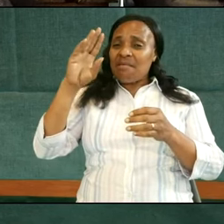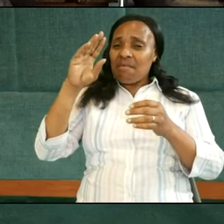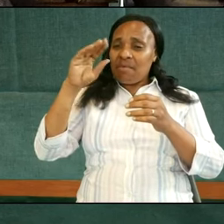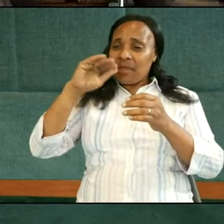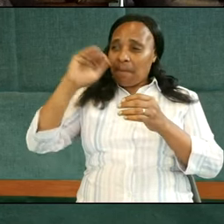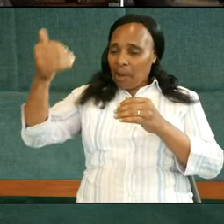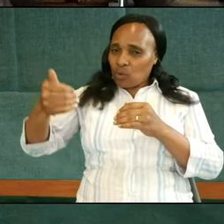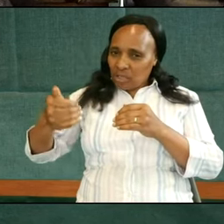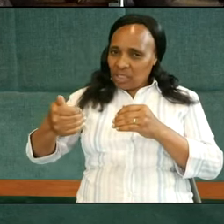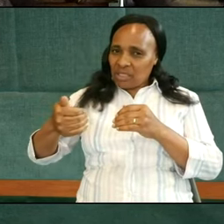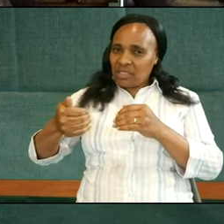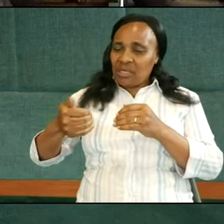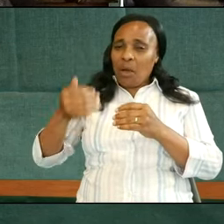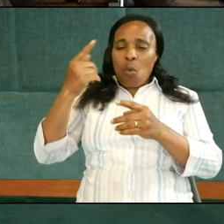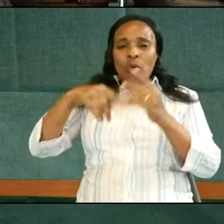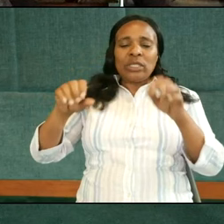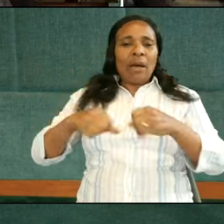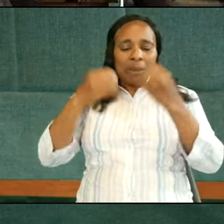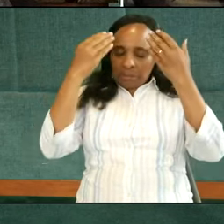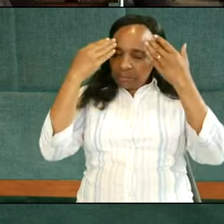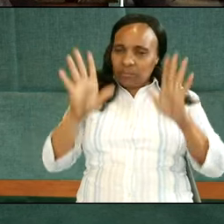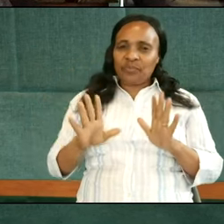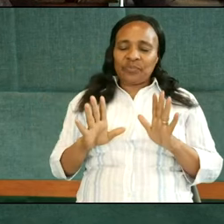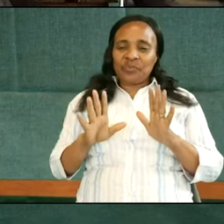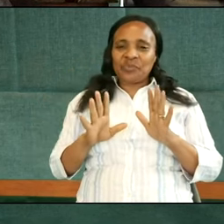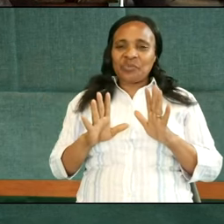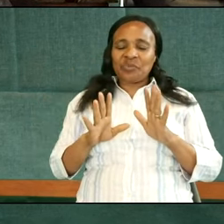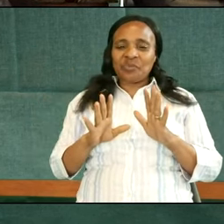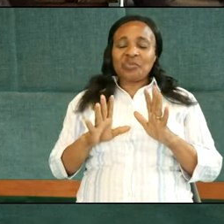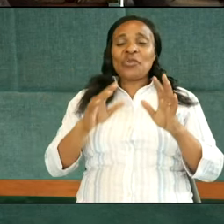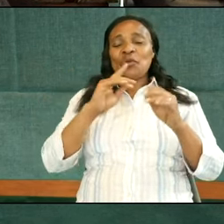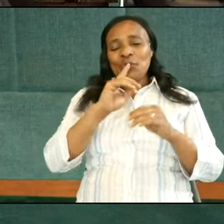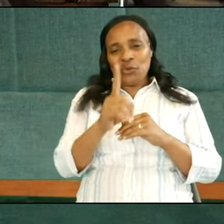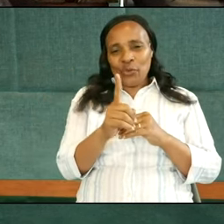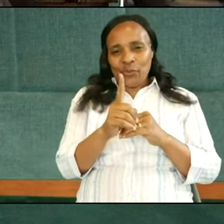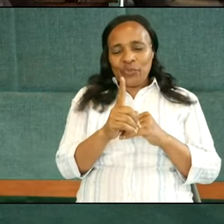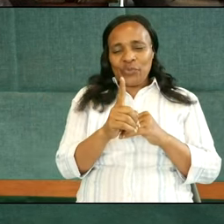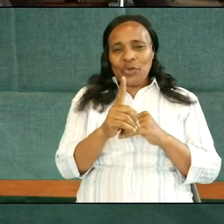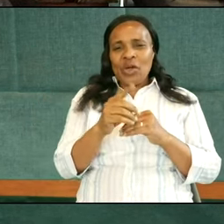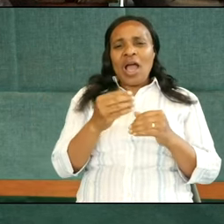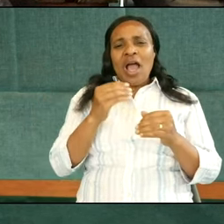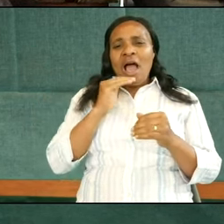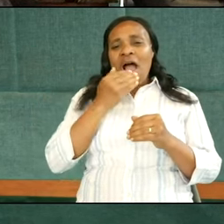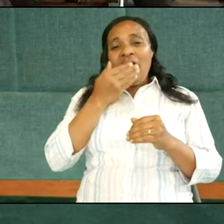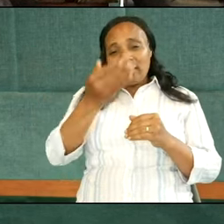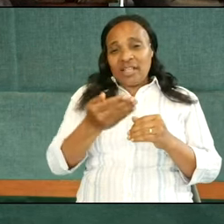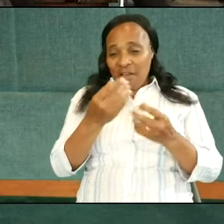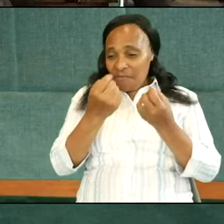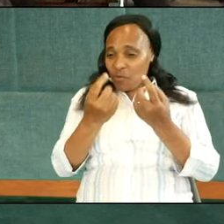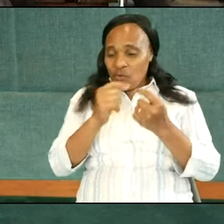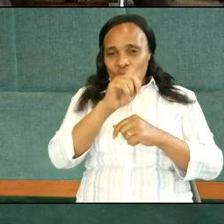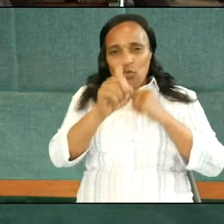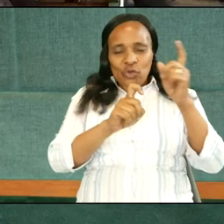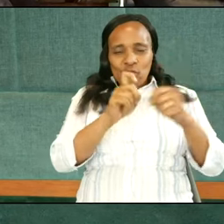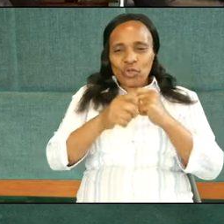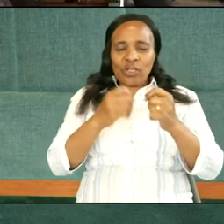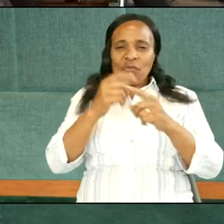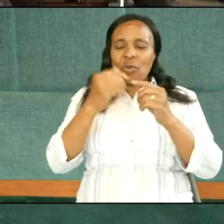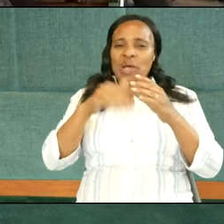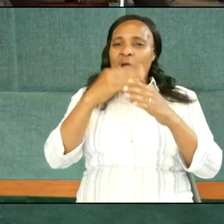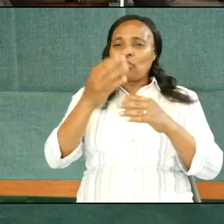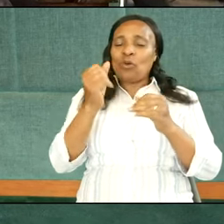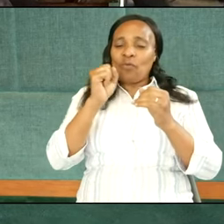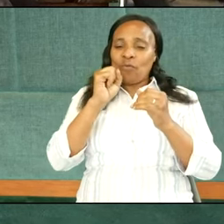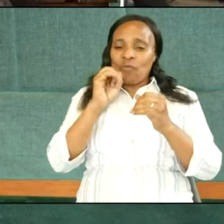him. Yeah. But you know what happened, right? Yeah. Okay. All right, so we can answer a few questions from the punchline question from the out of the